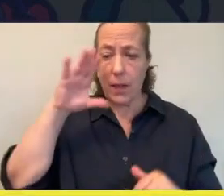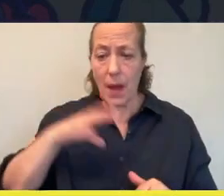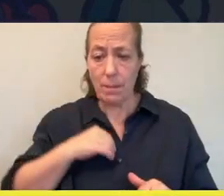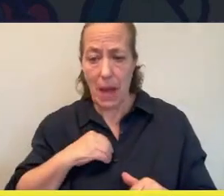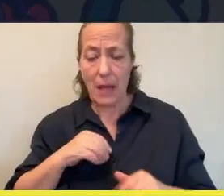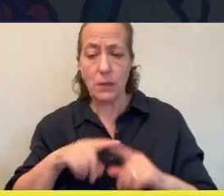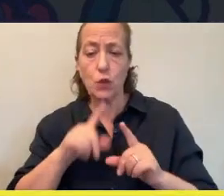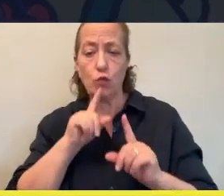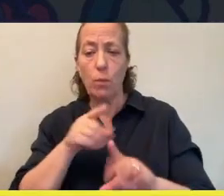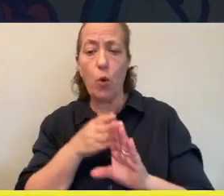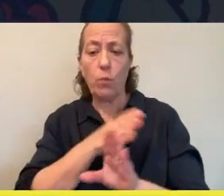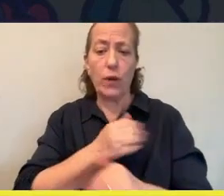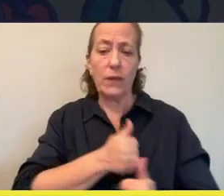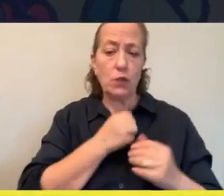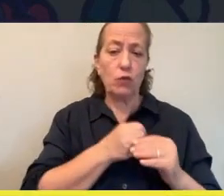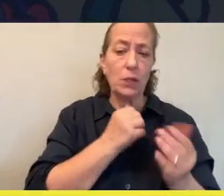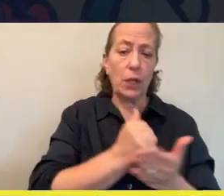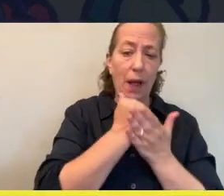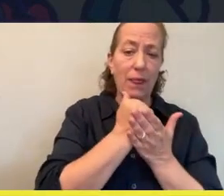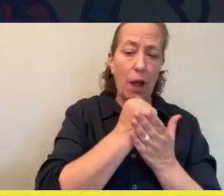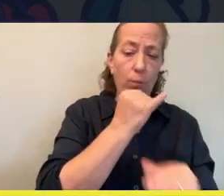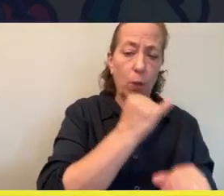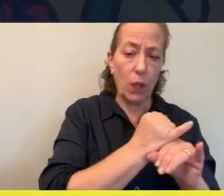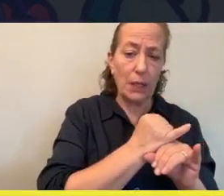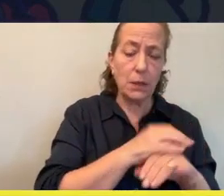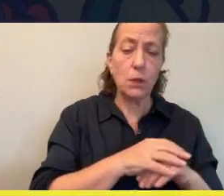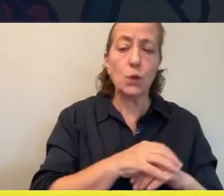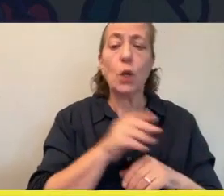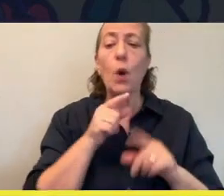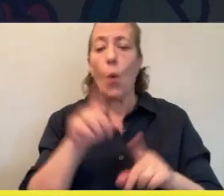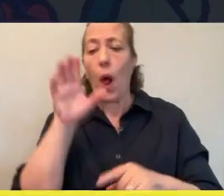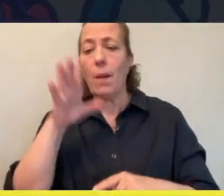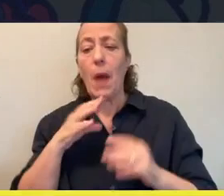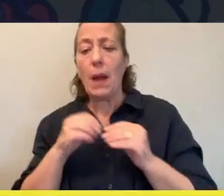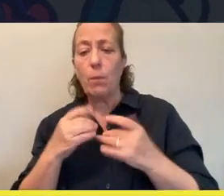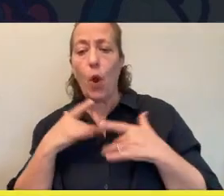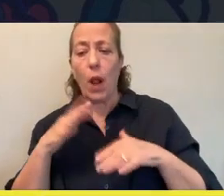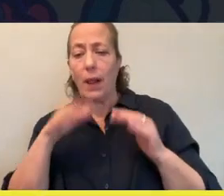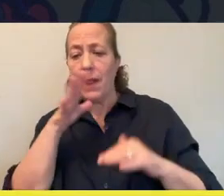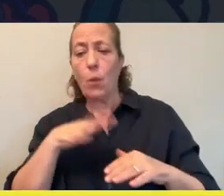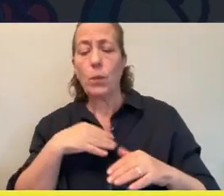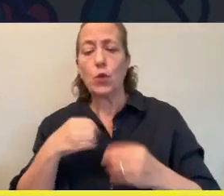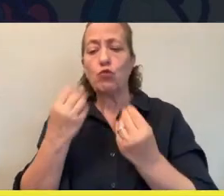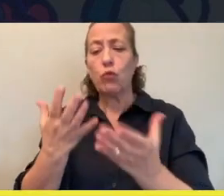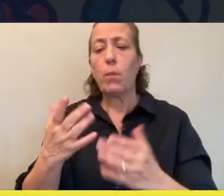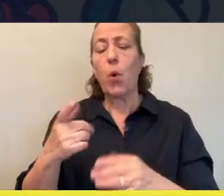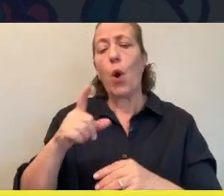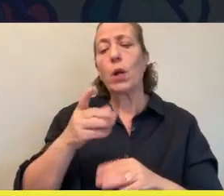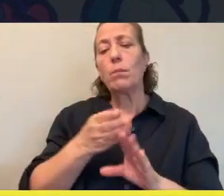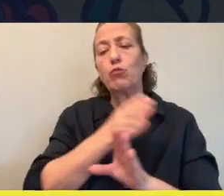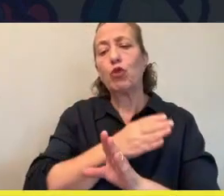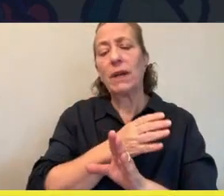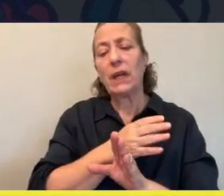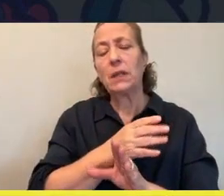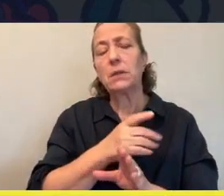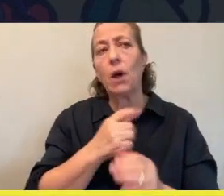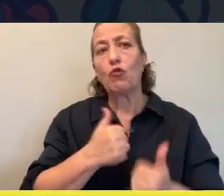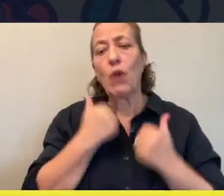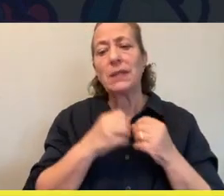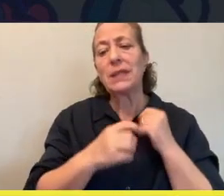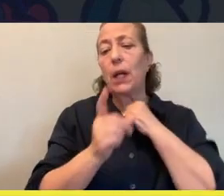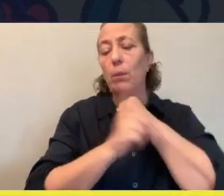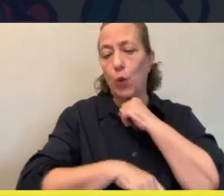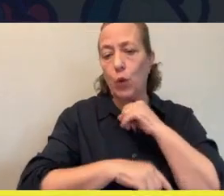previous residence in a therapeutic institution, whereas men were more likely than women to report previous residence in a punitive